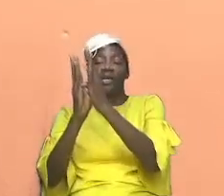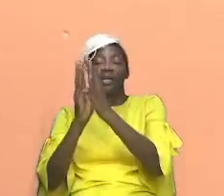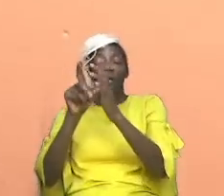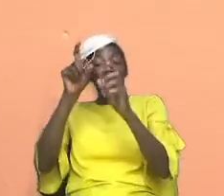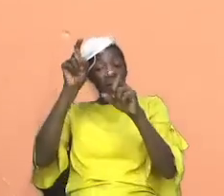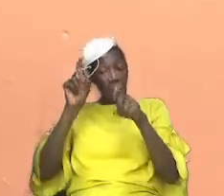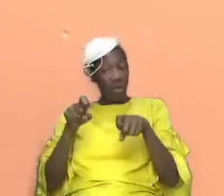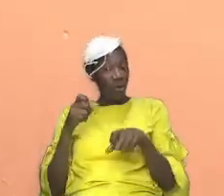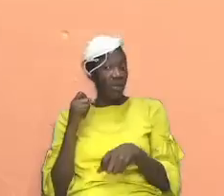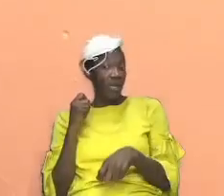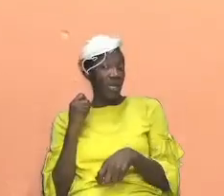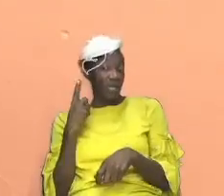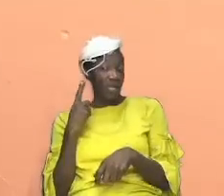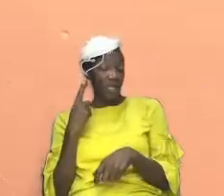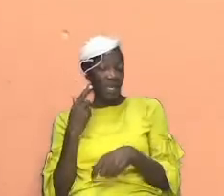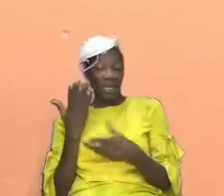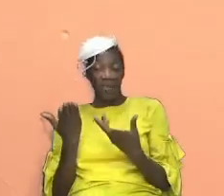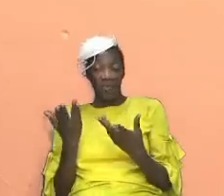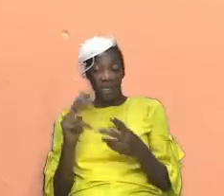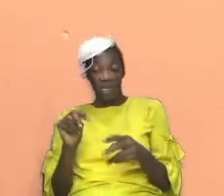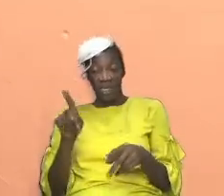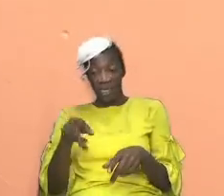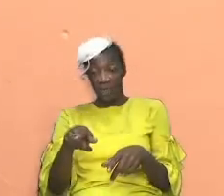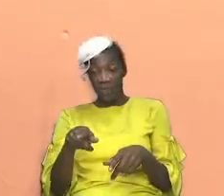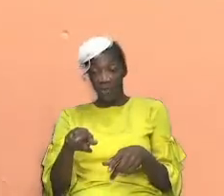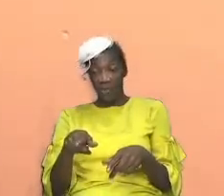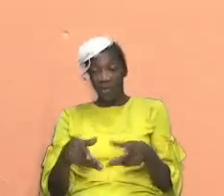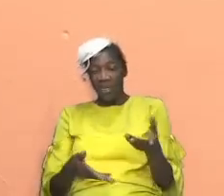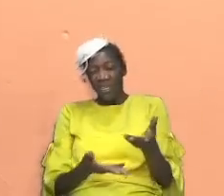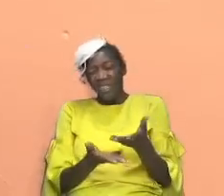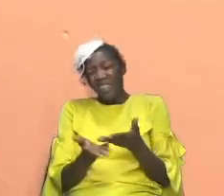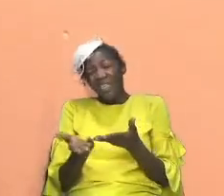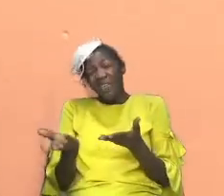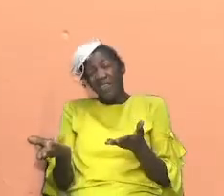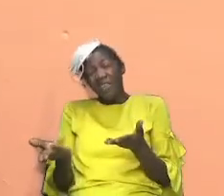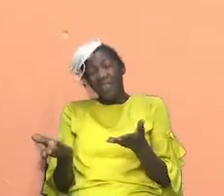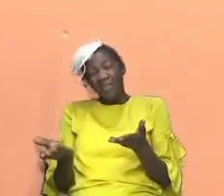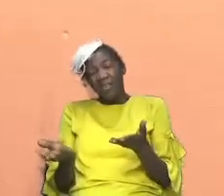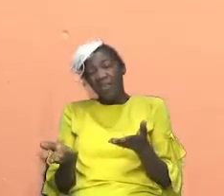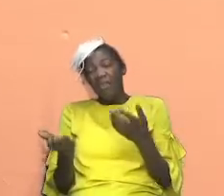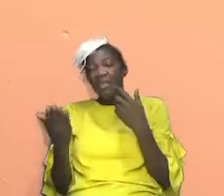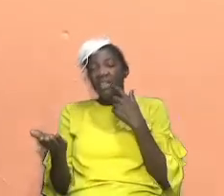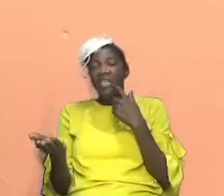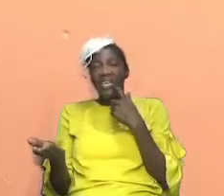of us, saints of God. And there is this tendency that